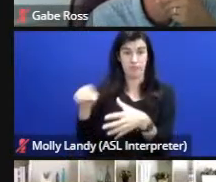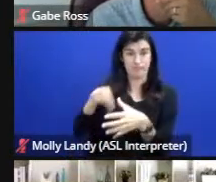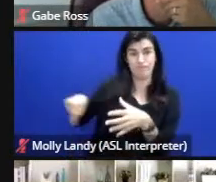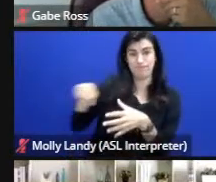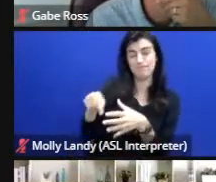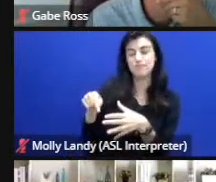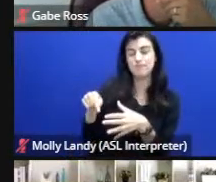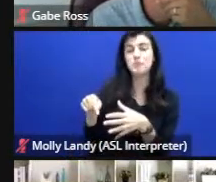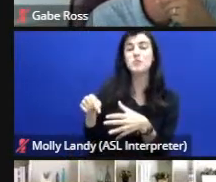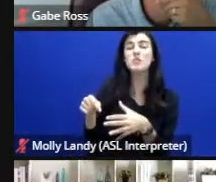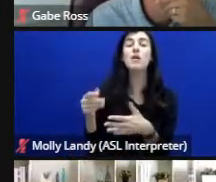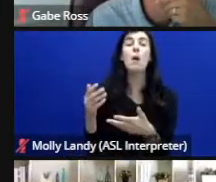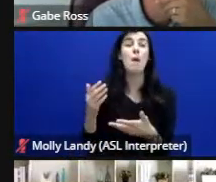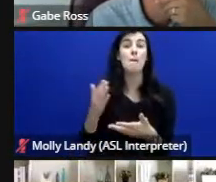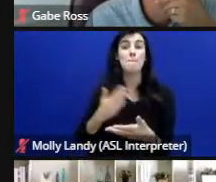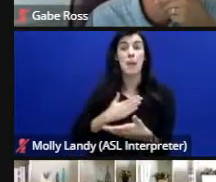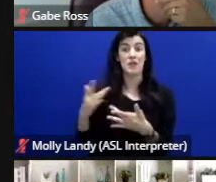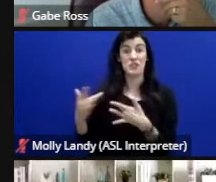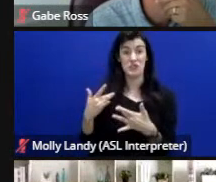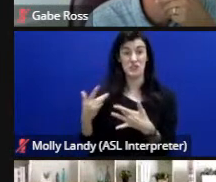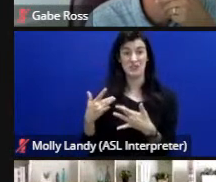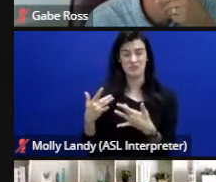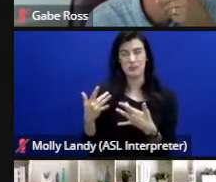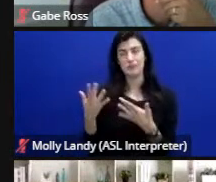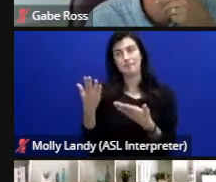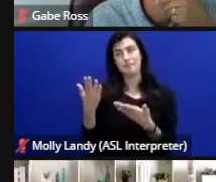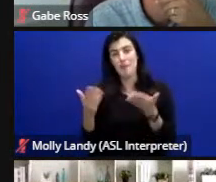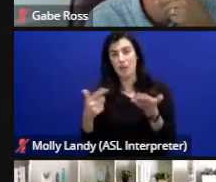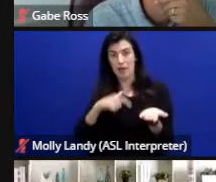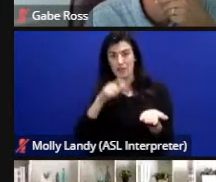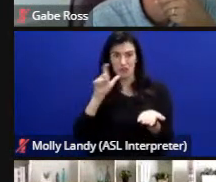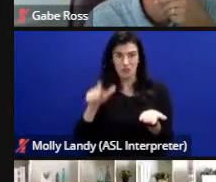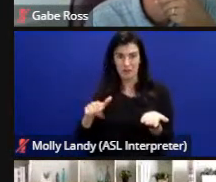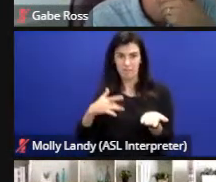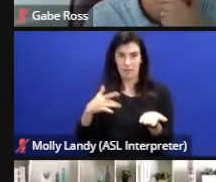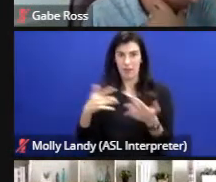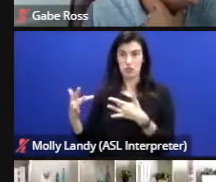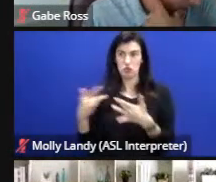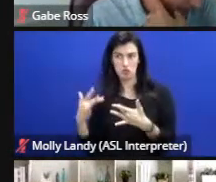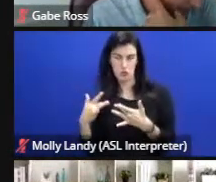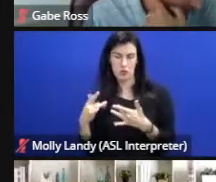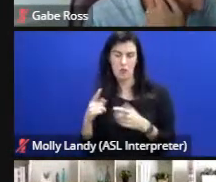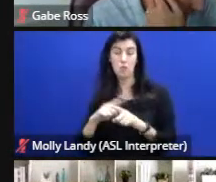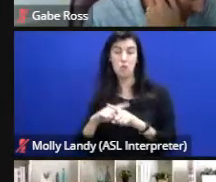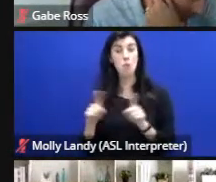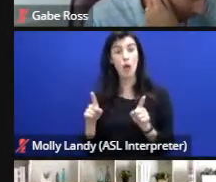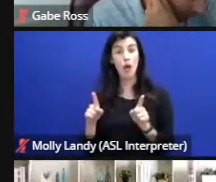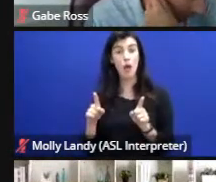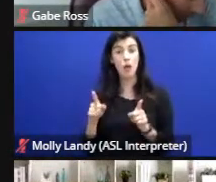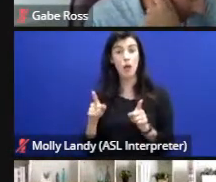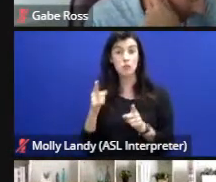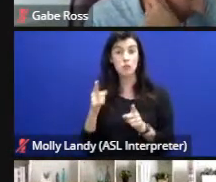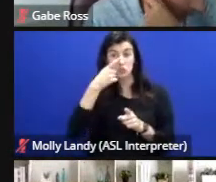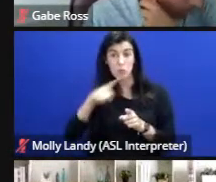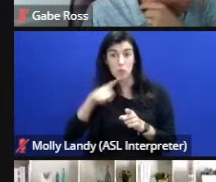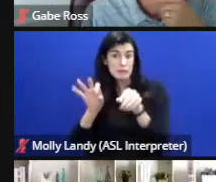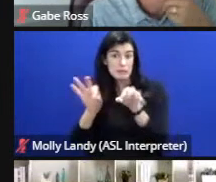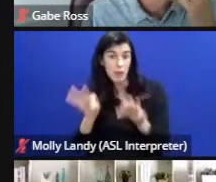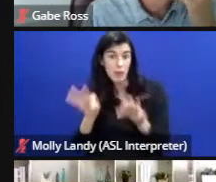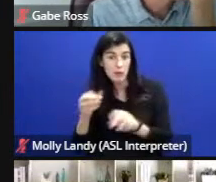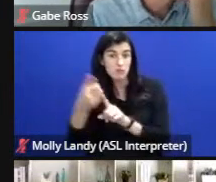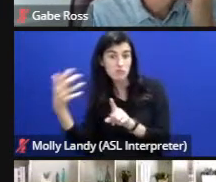me is, and maybe I shouldn't be as concerned, so you might want to talk to us about the